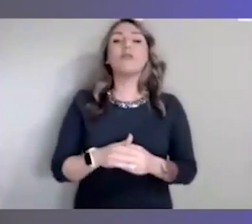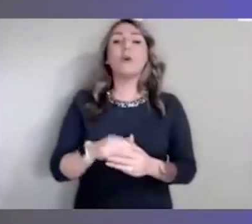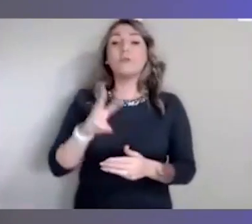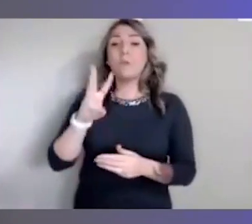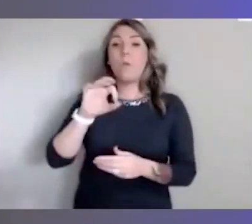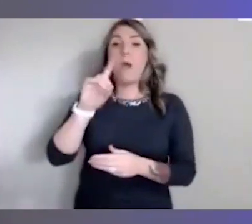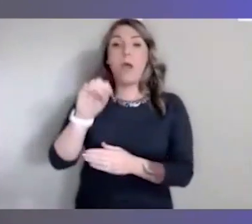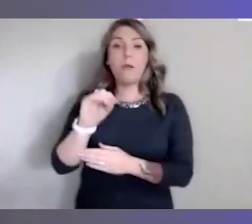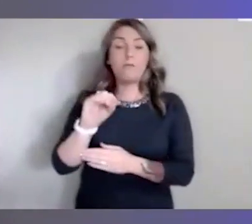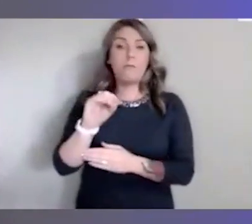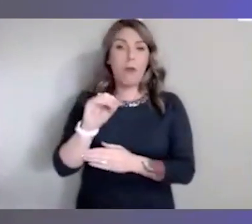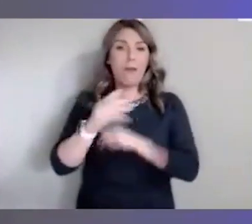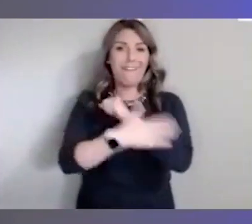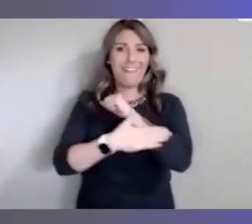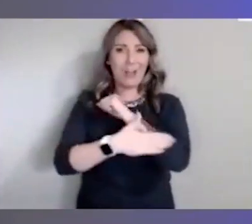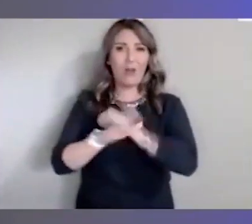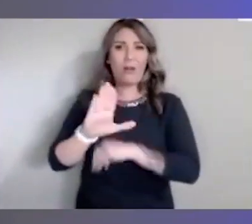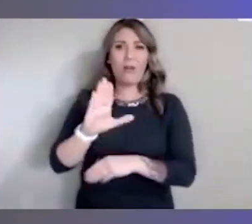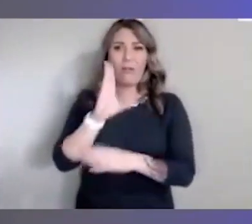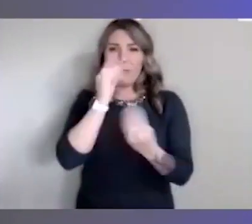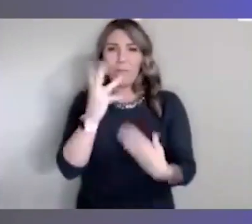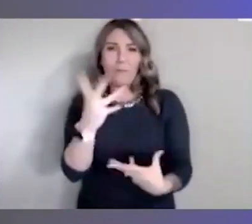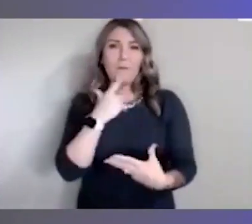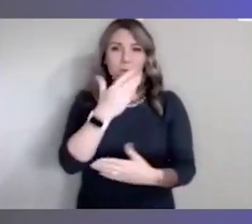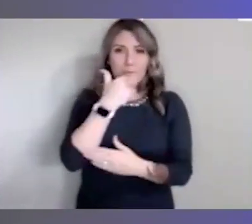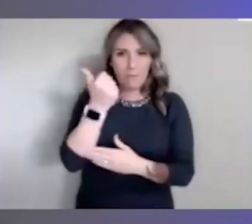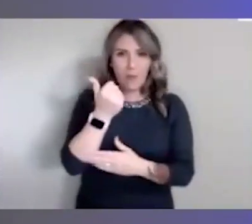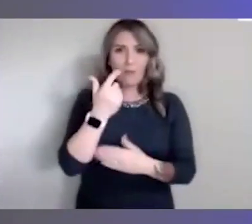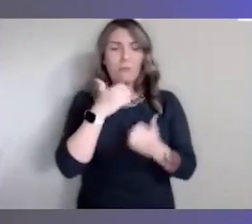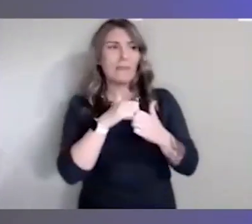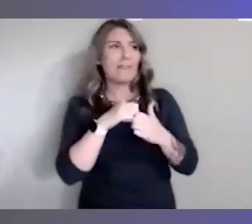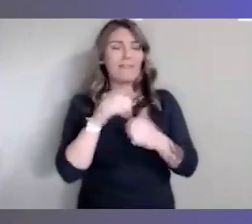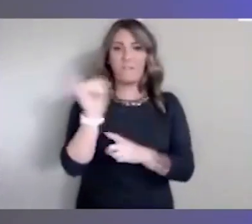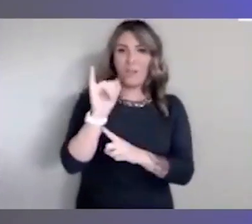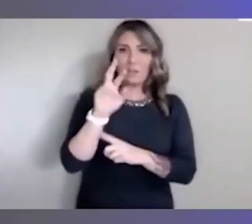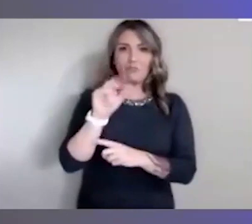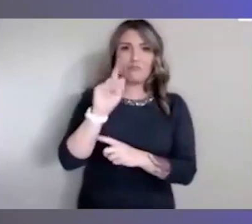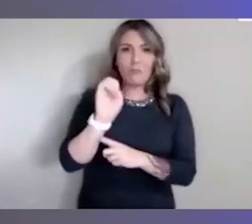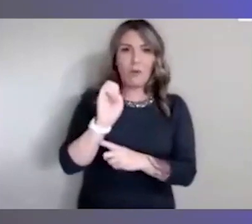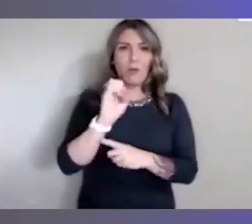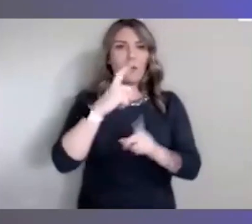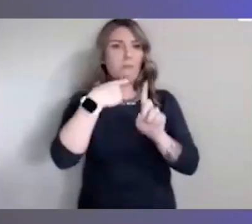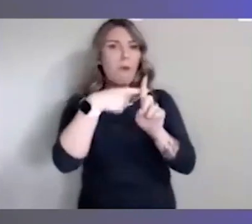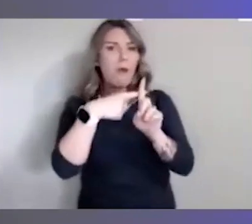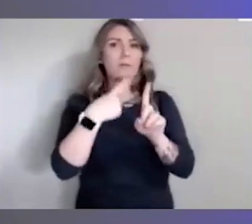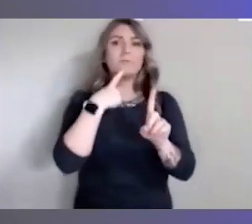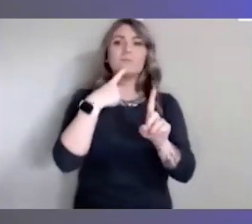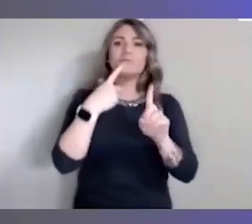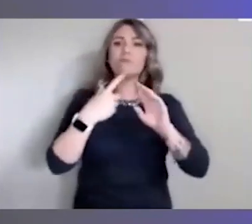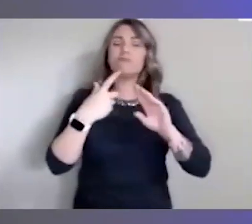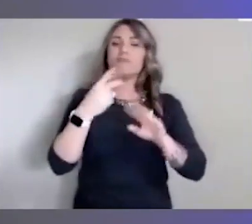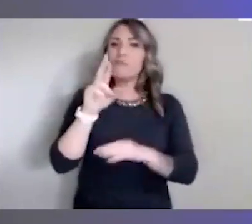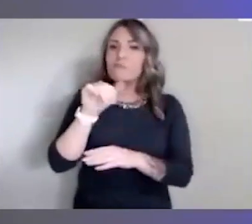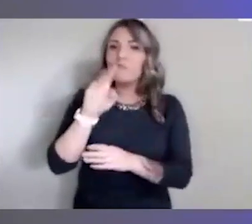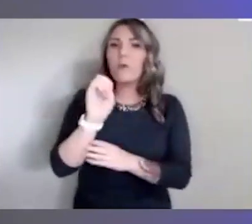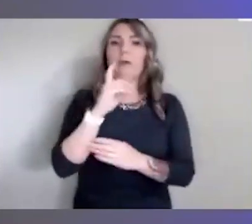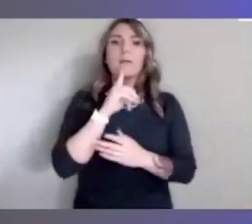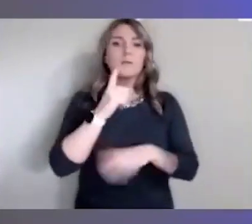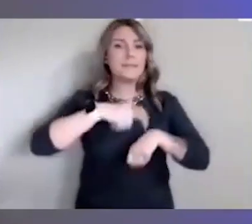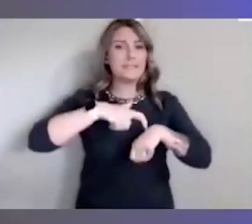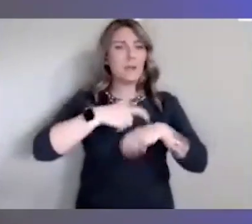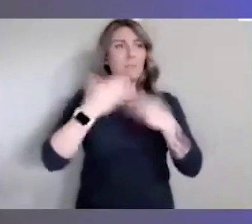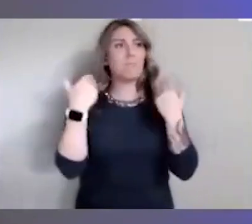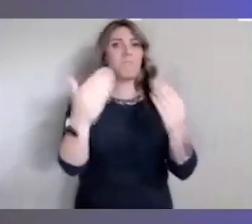of infection rate, positivity rate, and so it seemed as if that it was time to go ahead and let